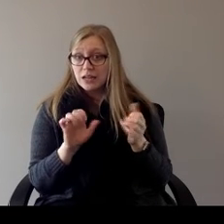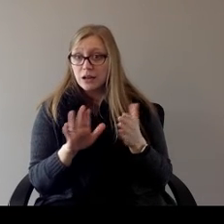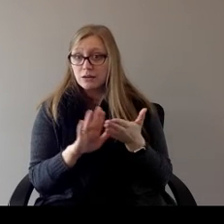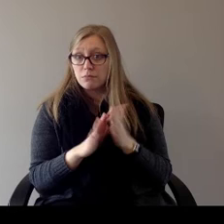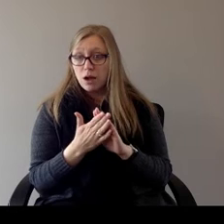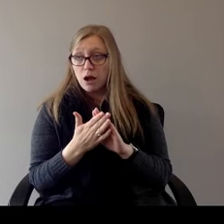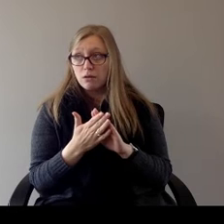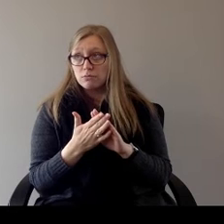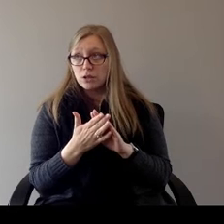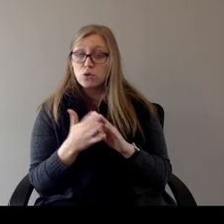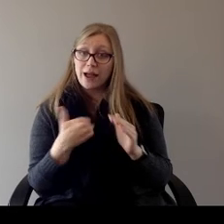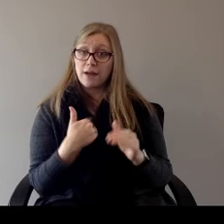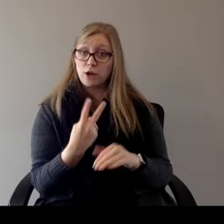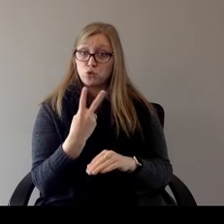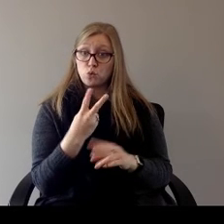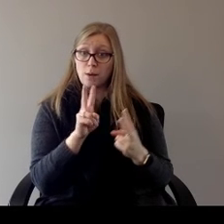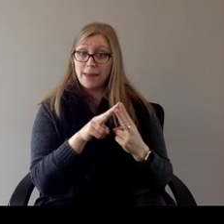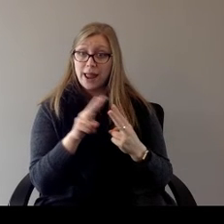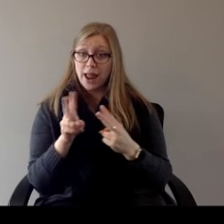is I have two